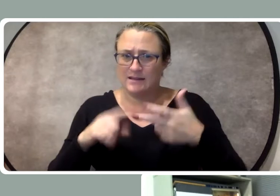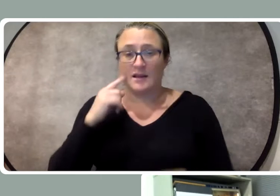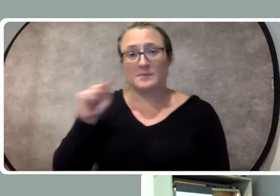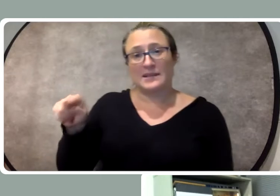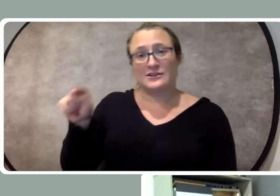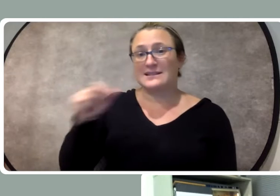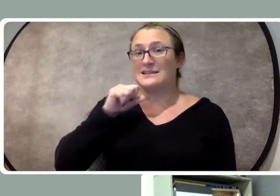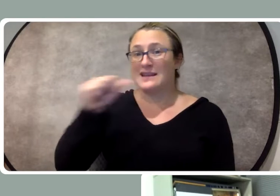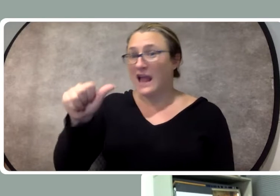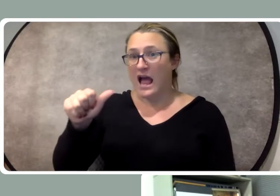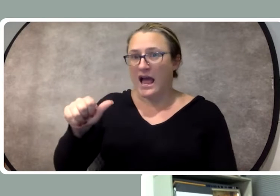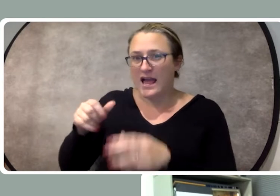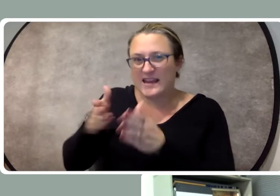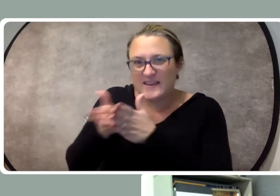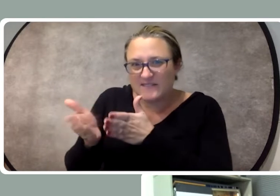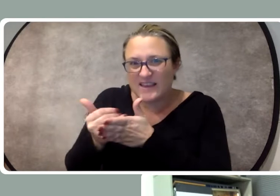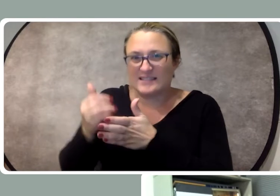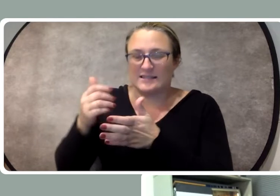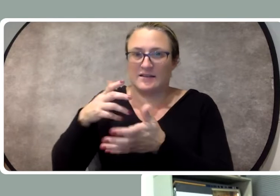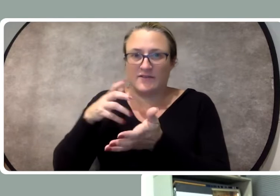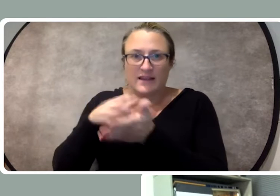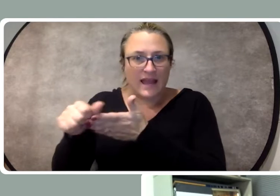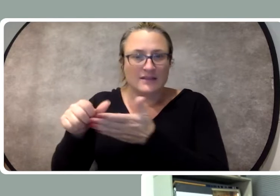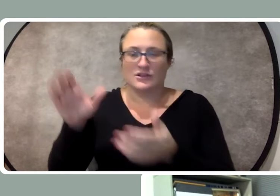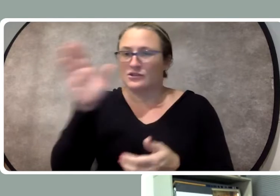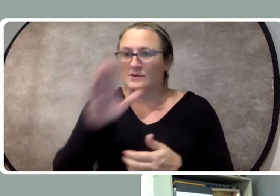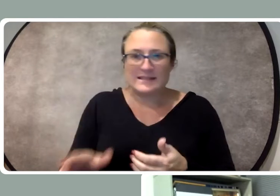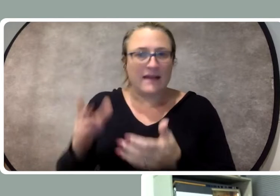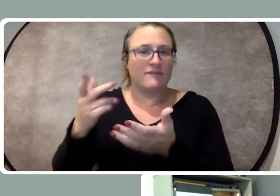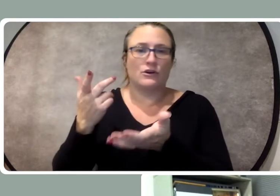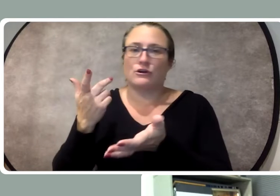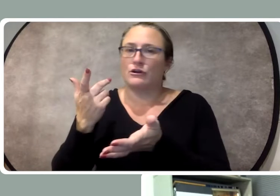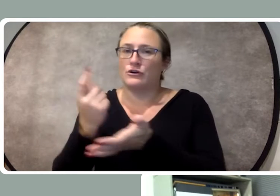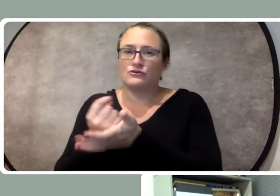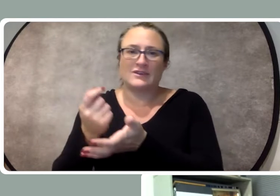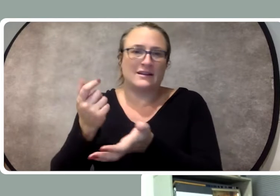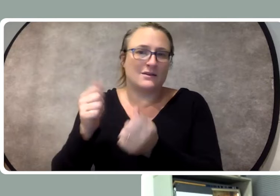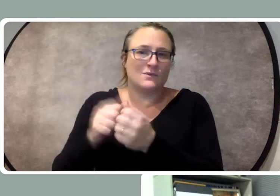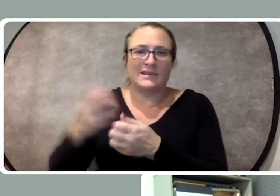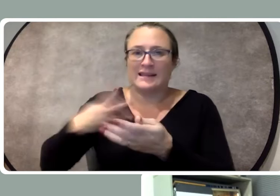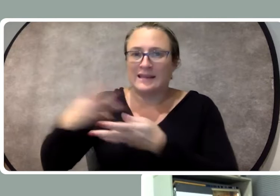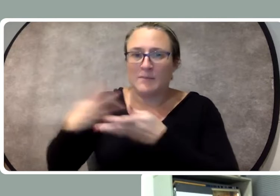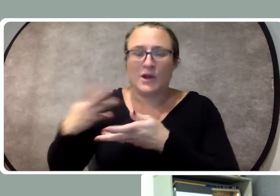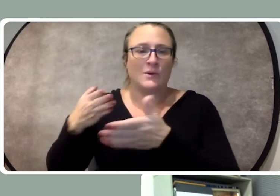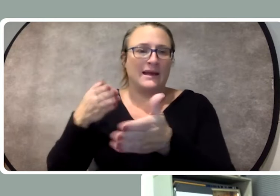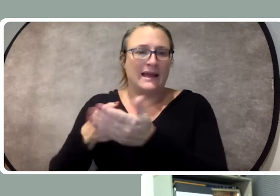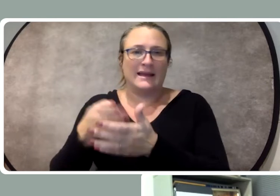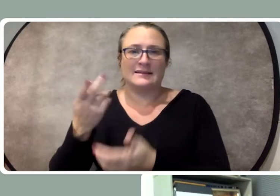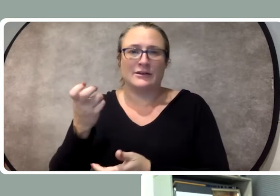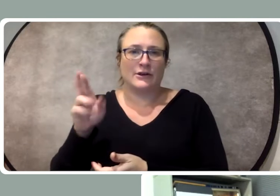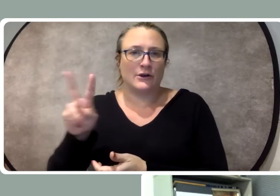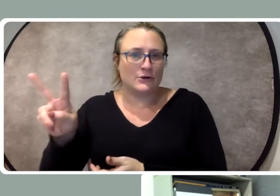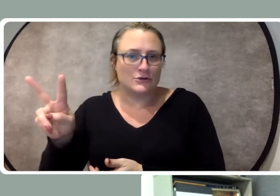cancer, so it's never treated with chemotherapy and anti-HER2 treatments. So those terms are